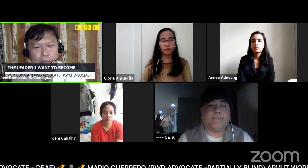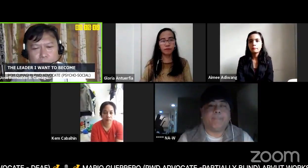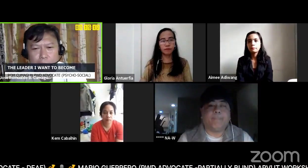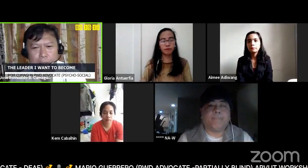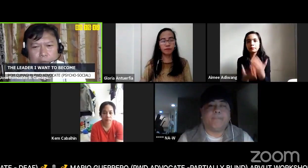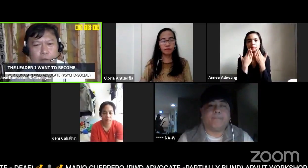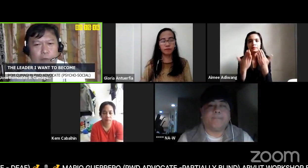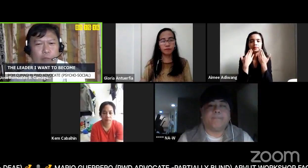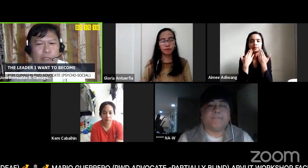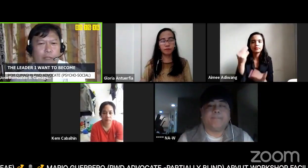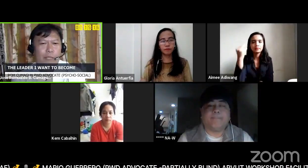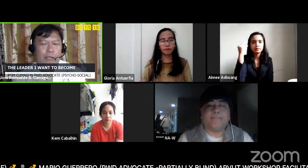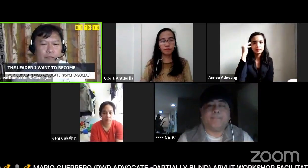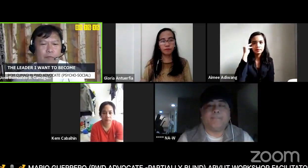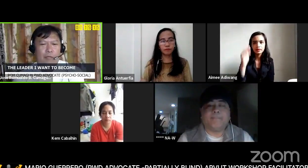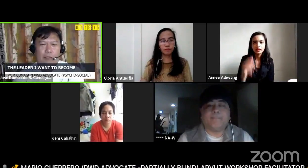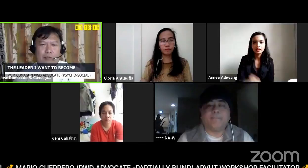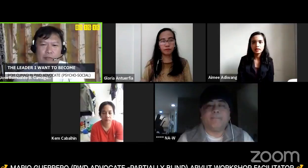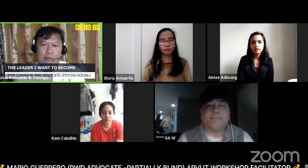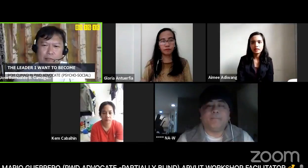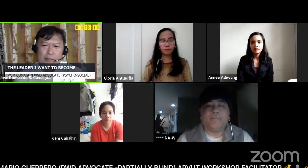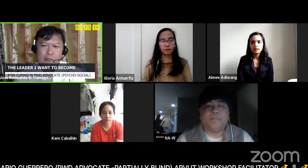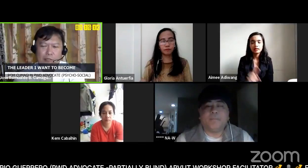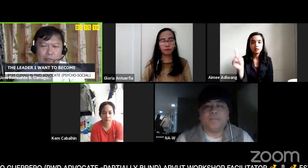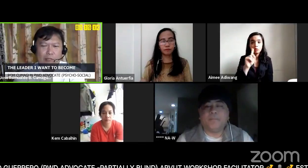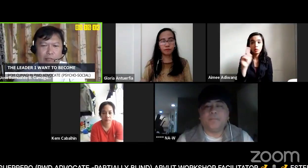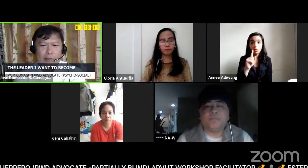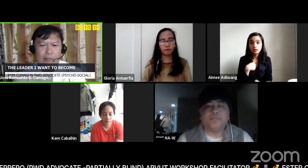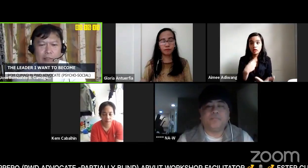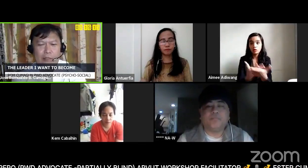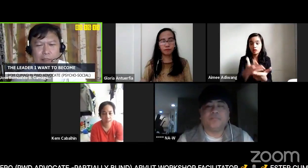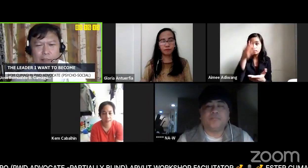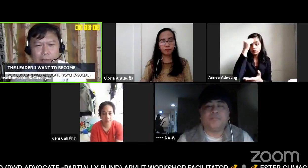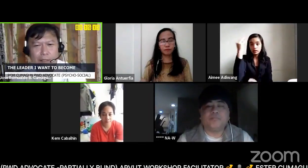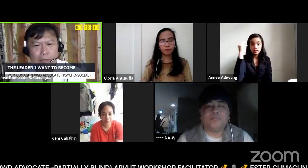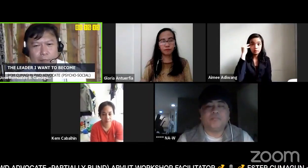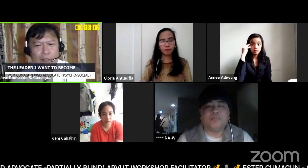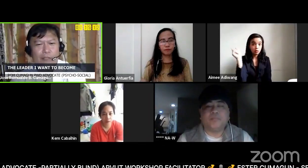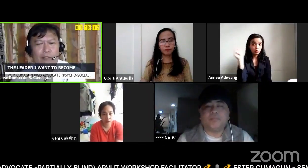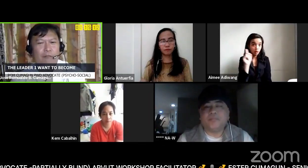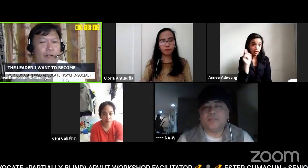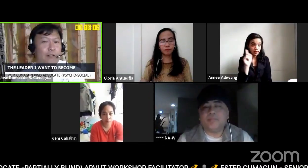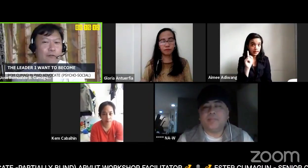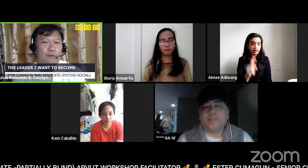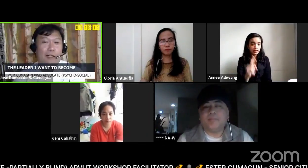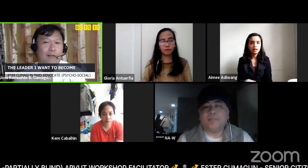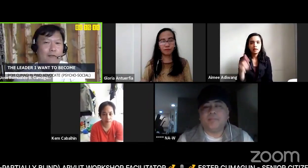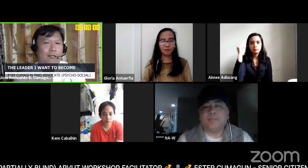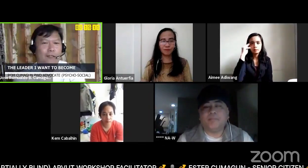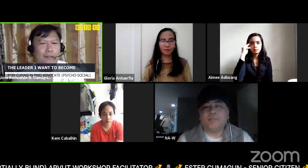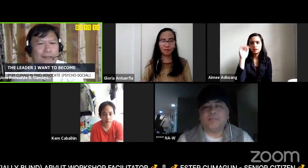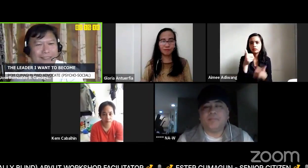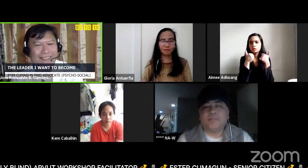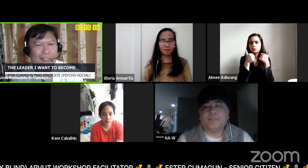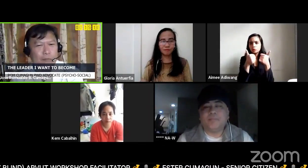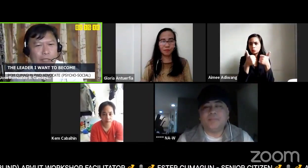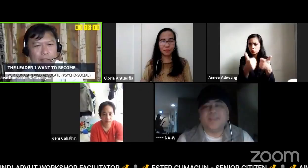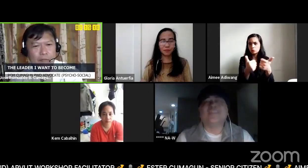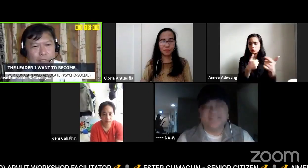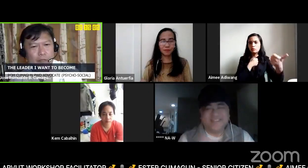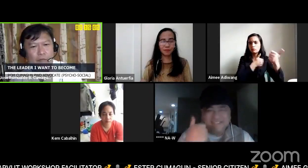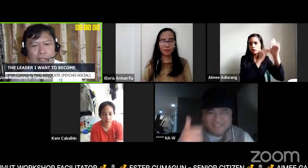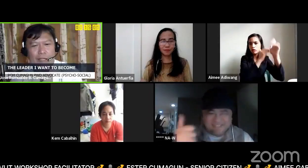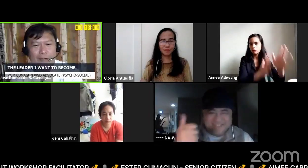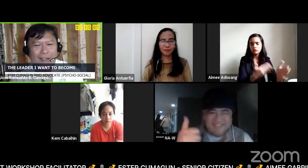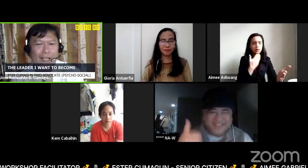Thank you, Mario. So far, what I pick up from Mario's responses is Mario is a very good follower.